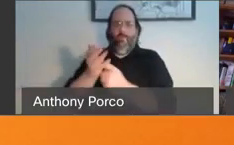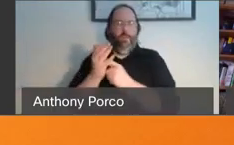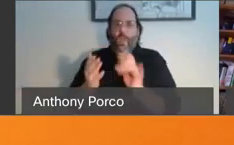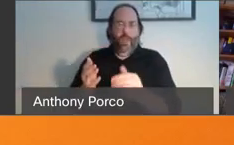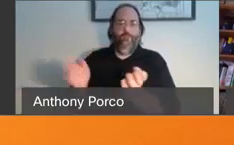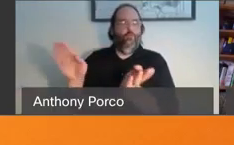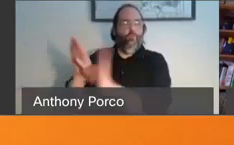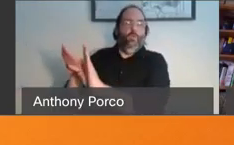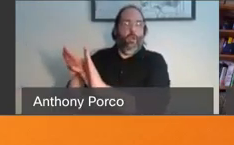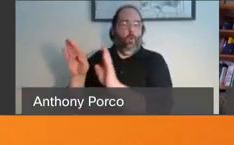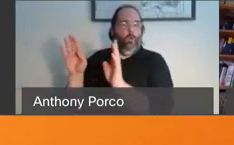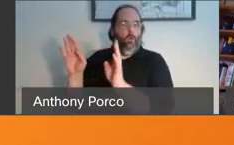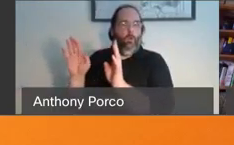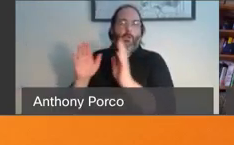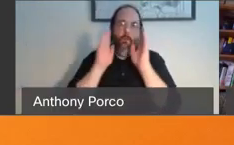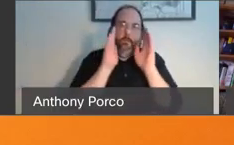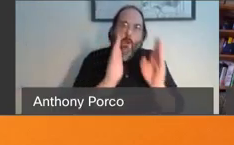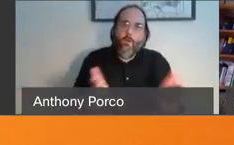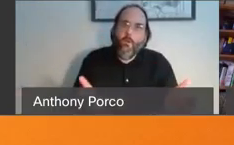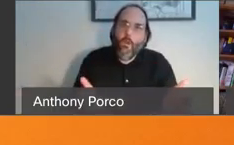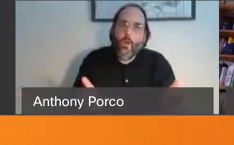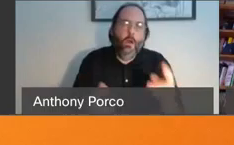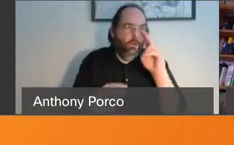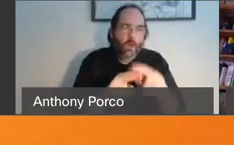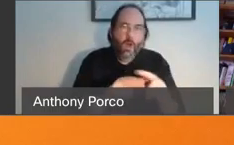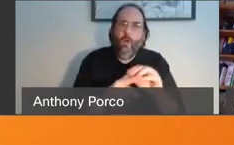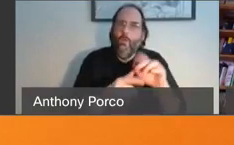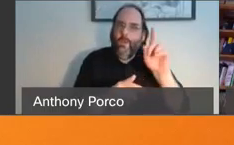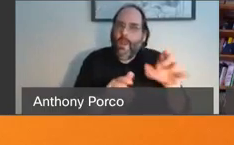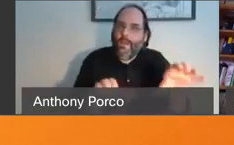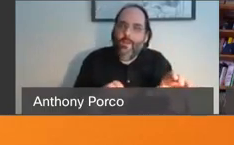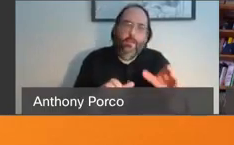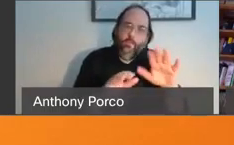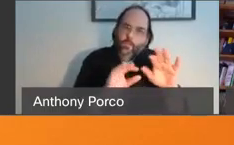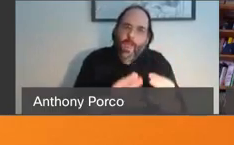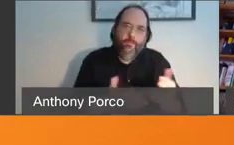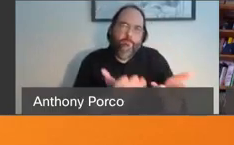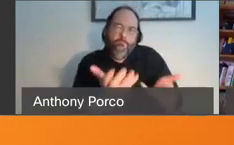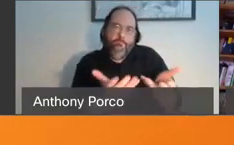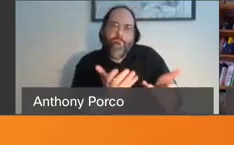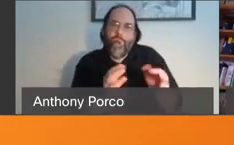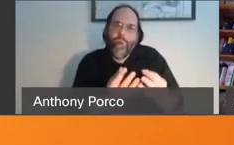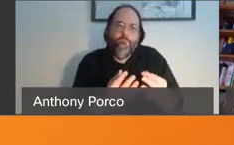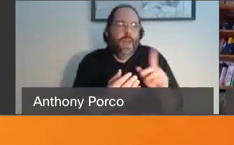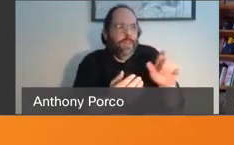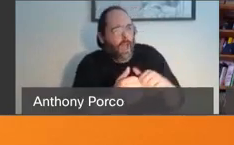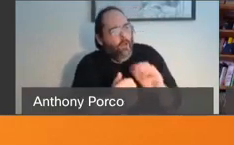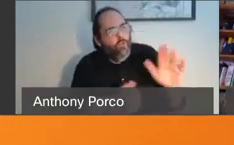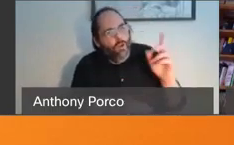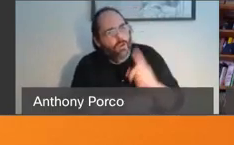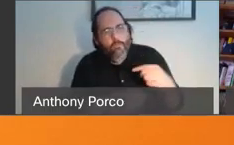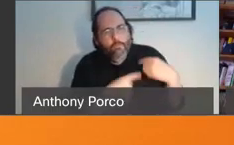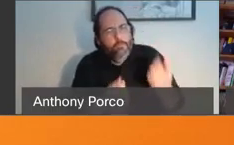door. Engage in the necessary fun activities with your family. Talk to them about how their day went. Go with